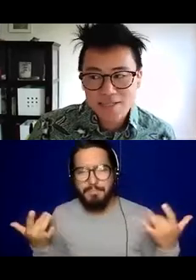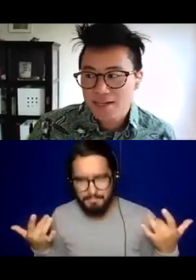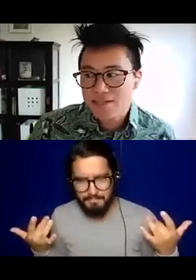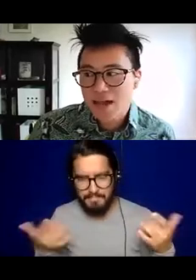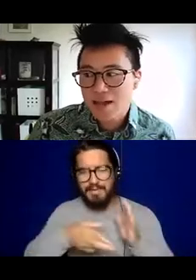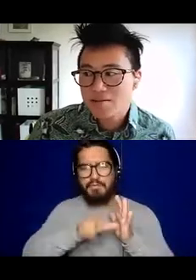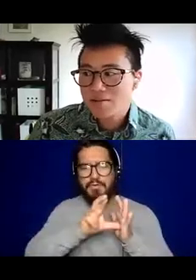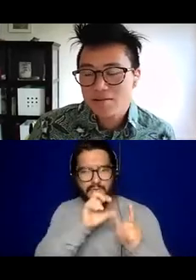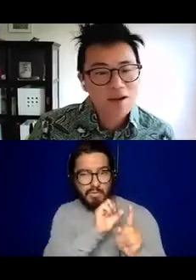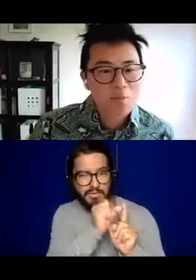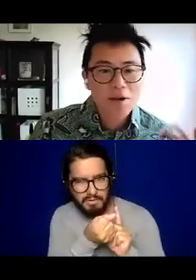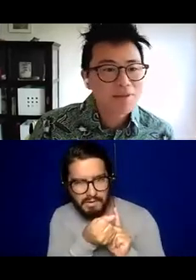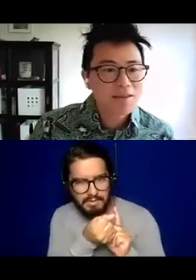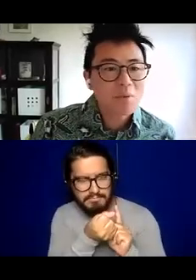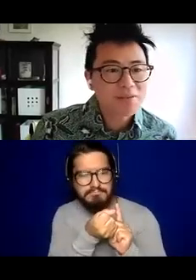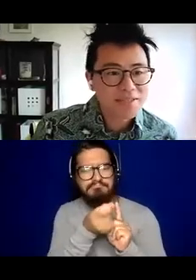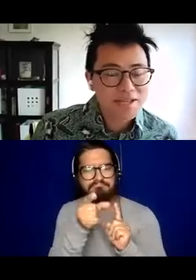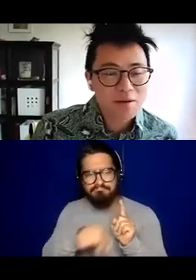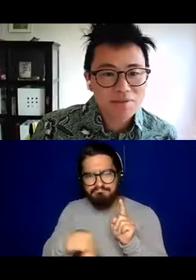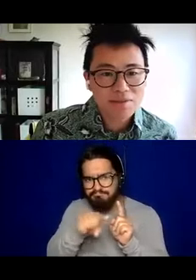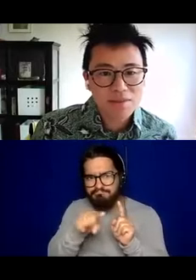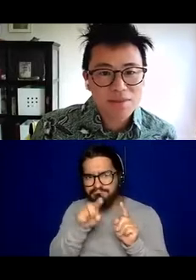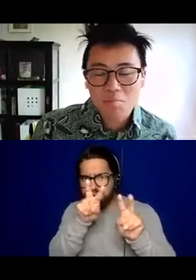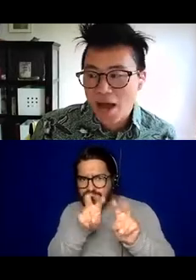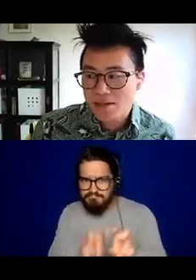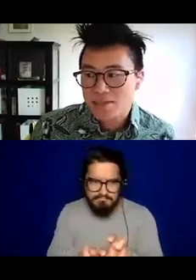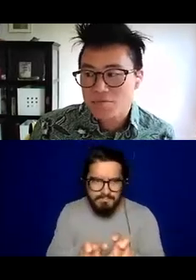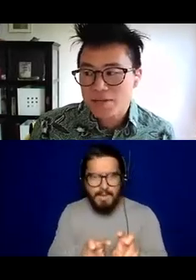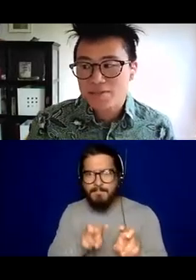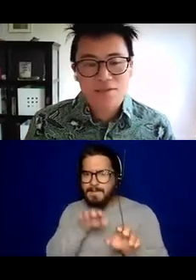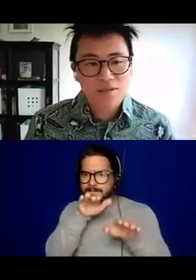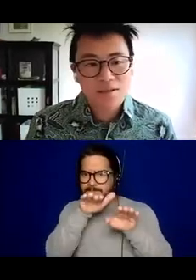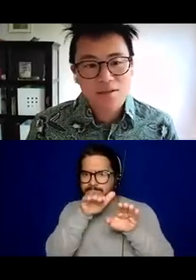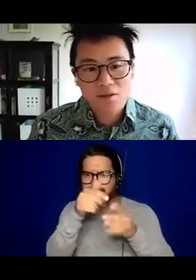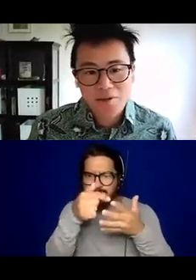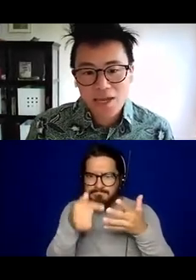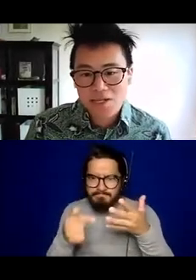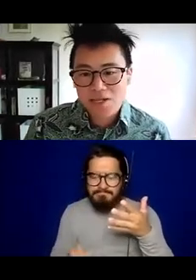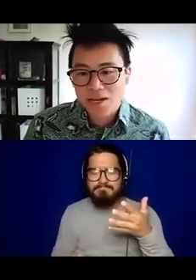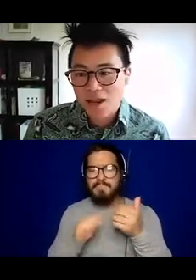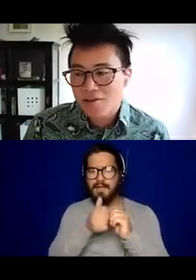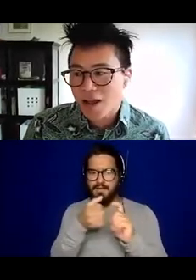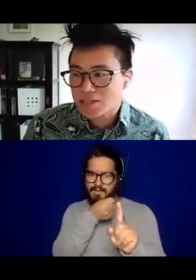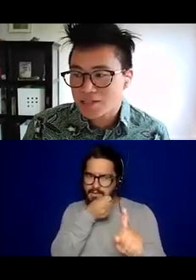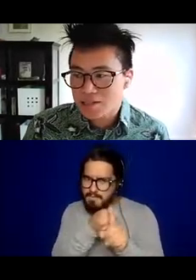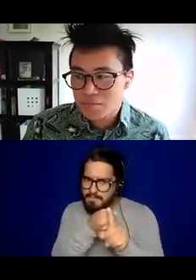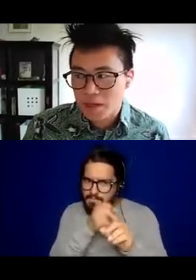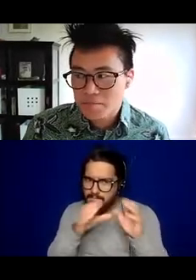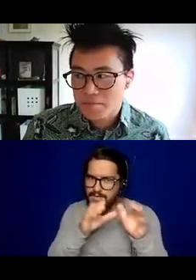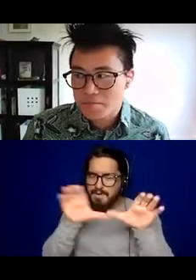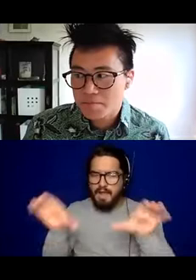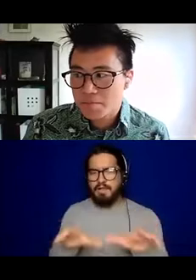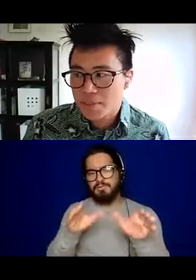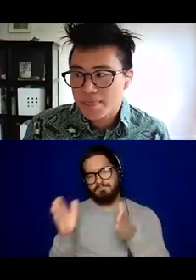case studies and decide about these steps, the impacts, the risks, your communication, and your action